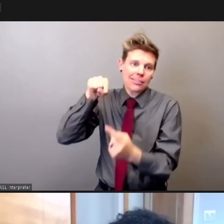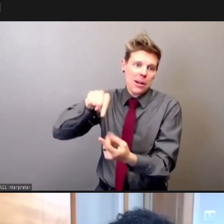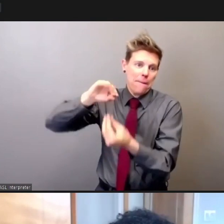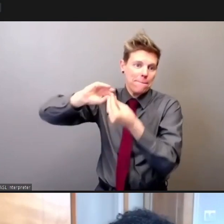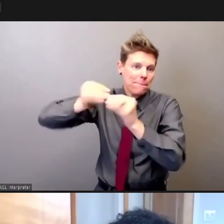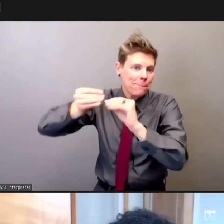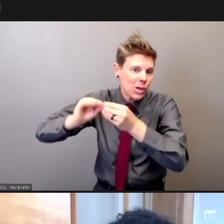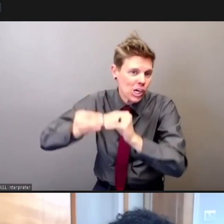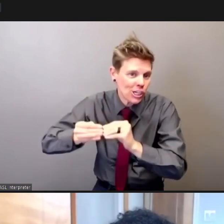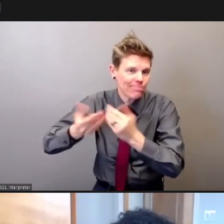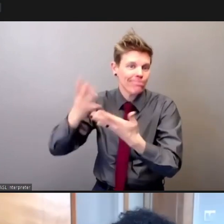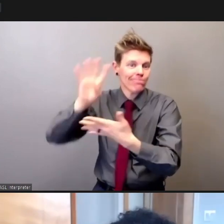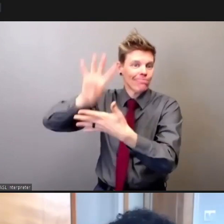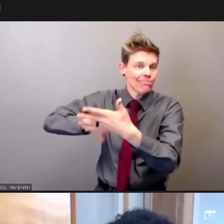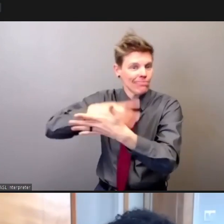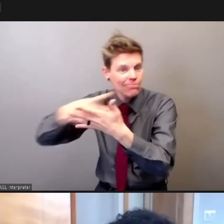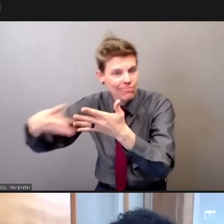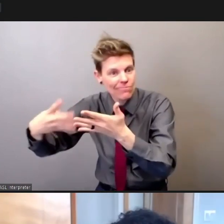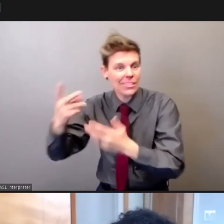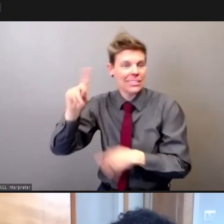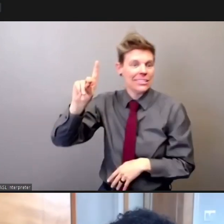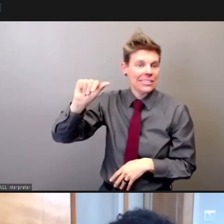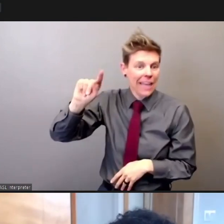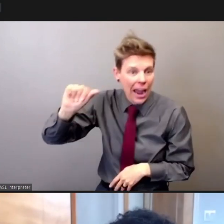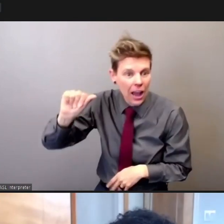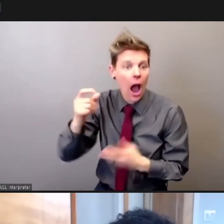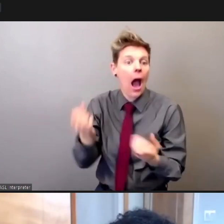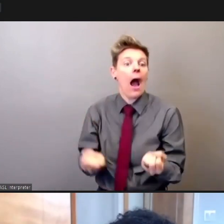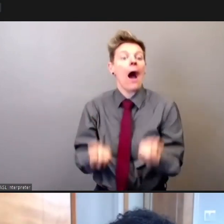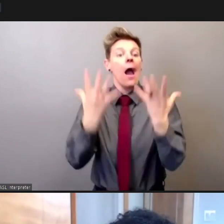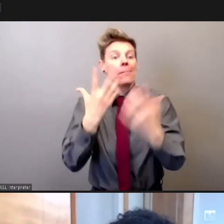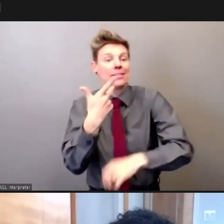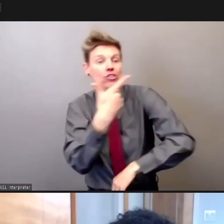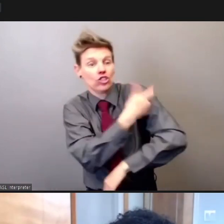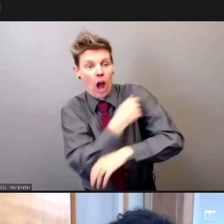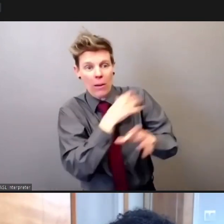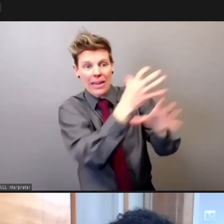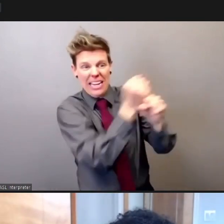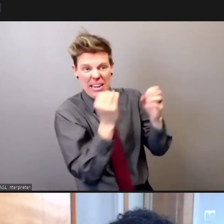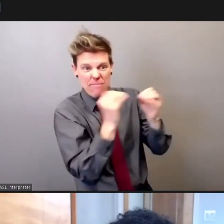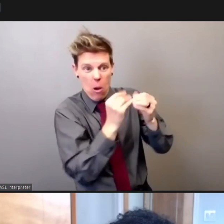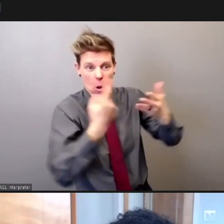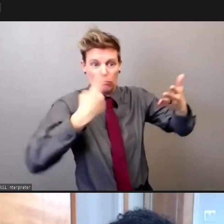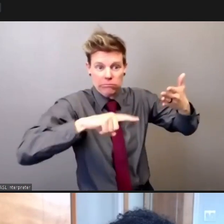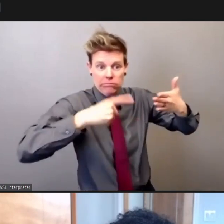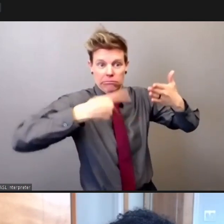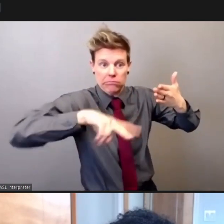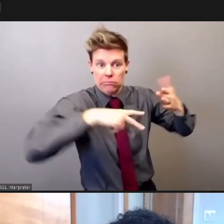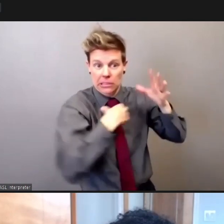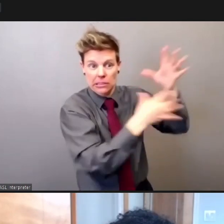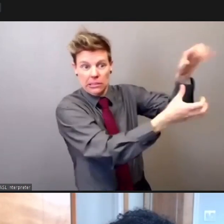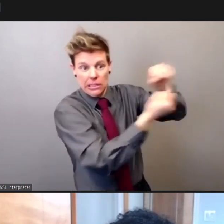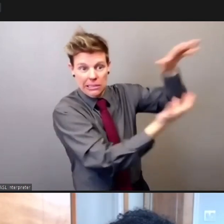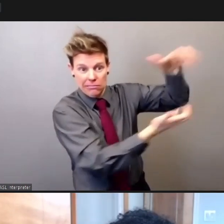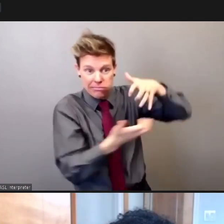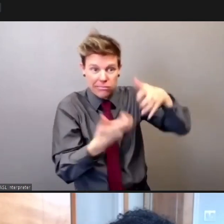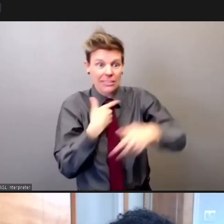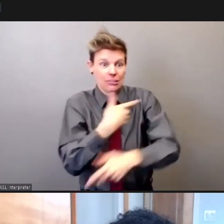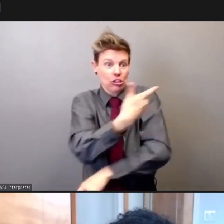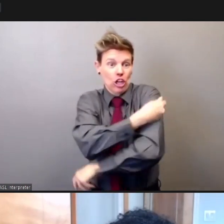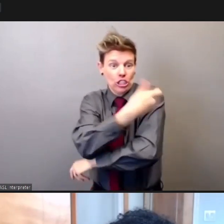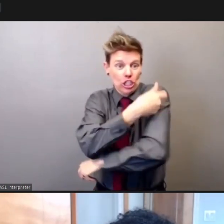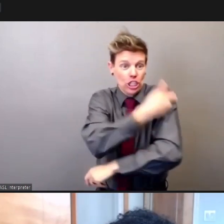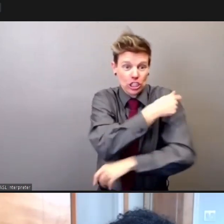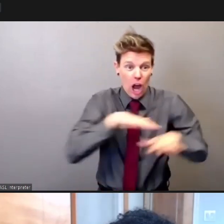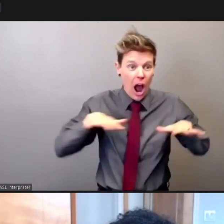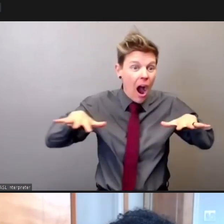vaccine we get. It depends on how well we do these public health practices. But I just want to point this out. For the